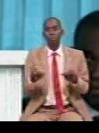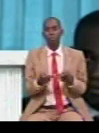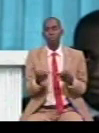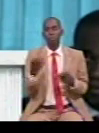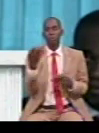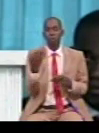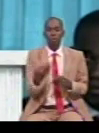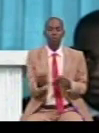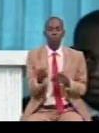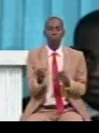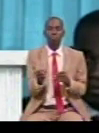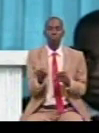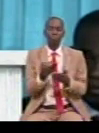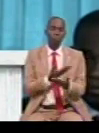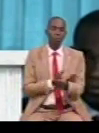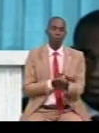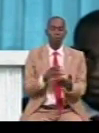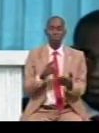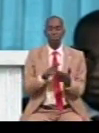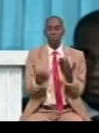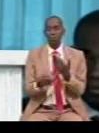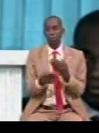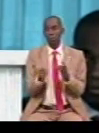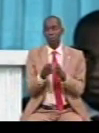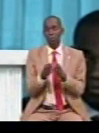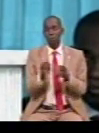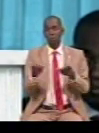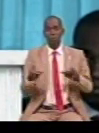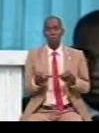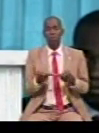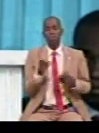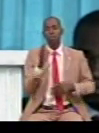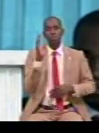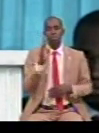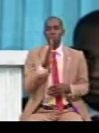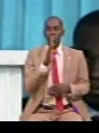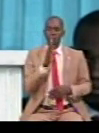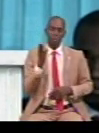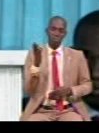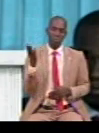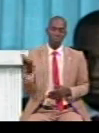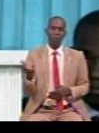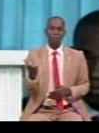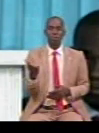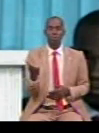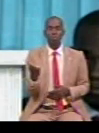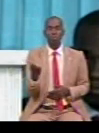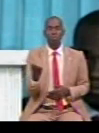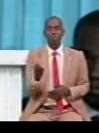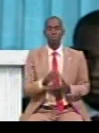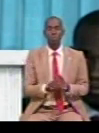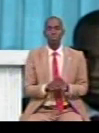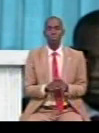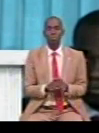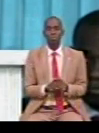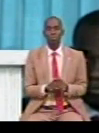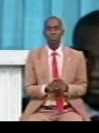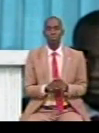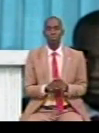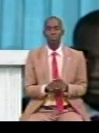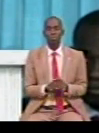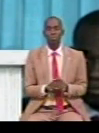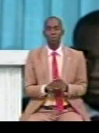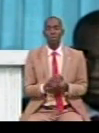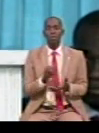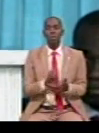wing, we will be there at the main arena, the main hall. That's